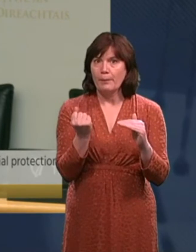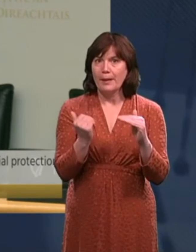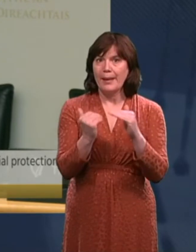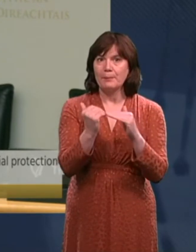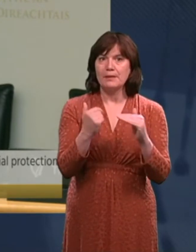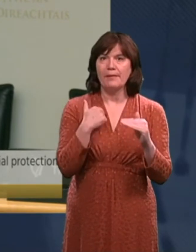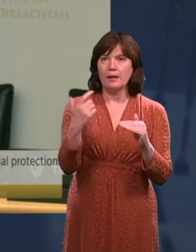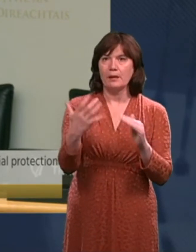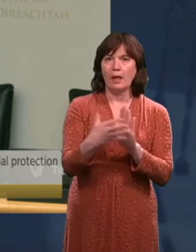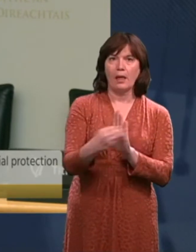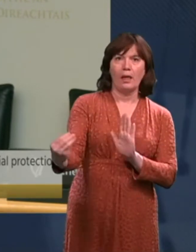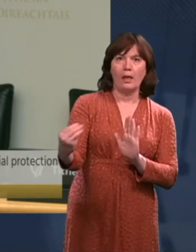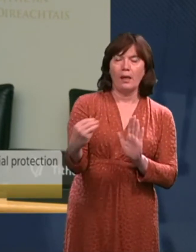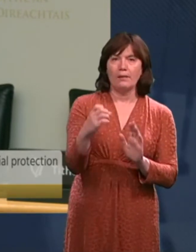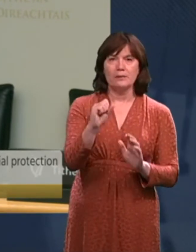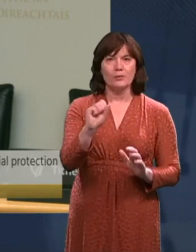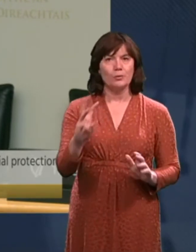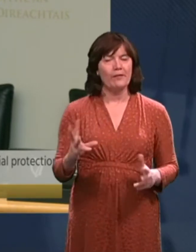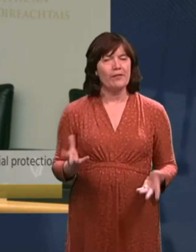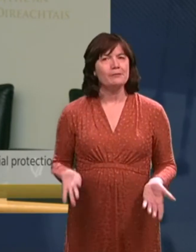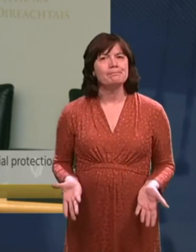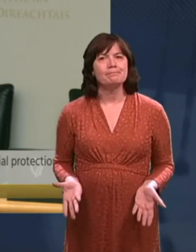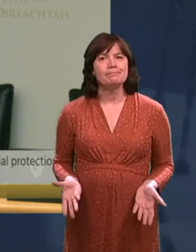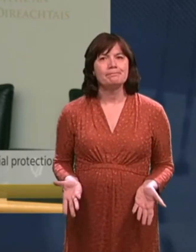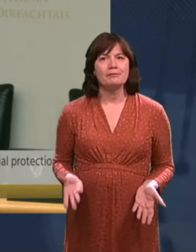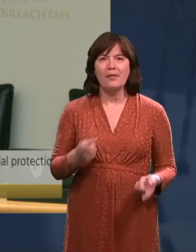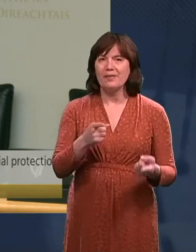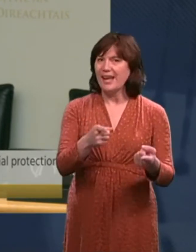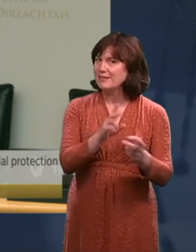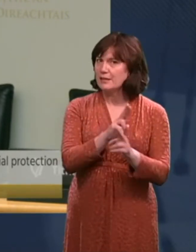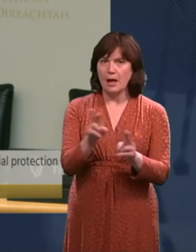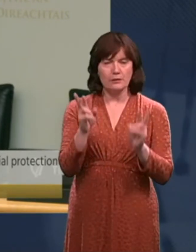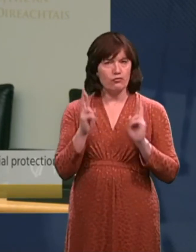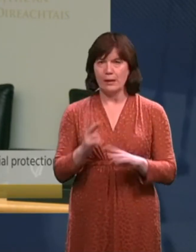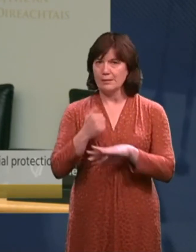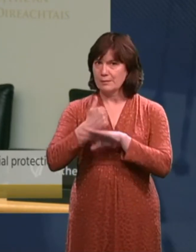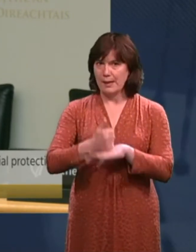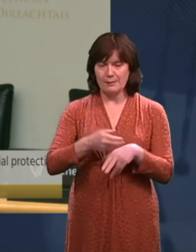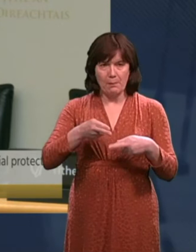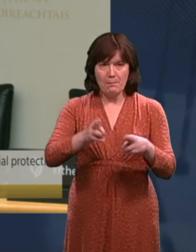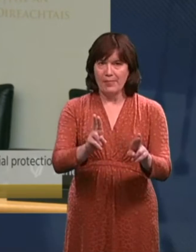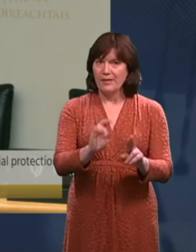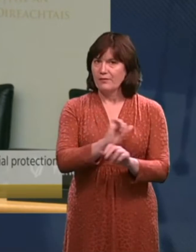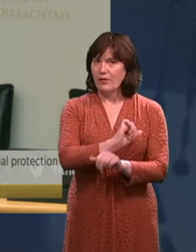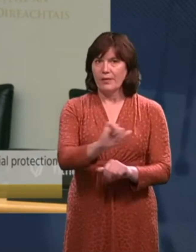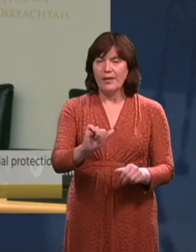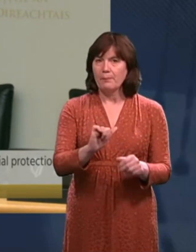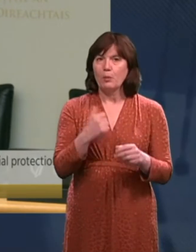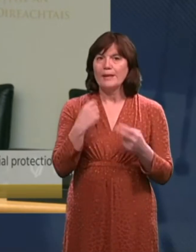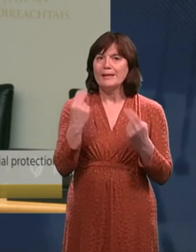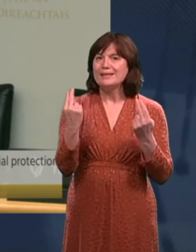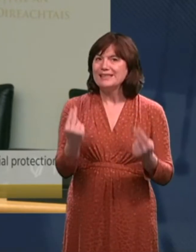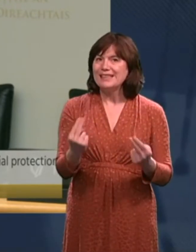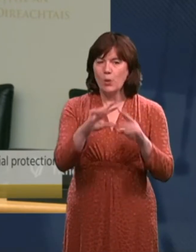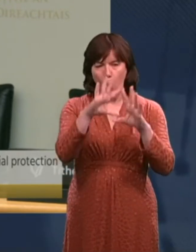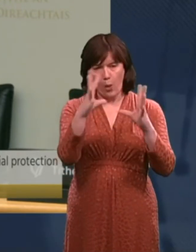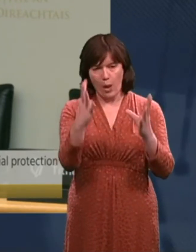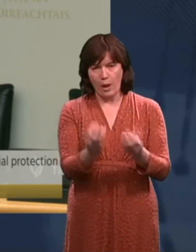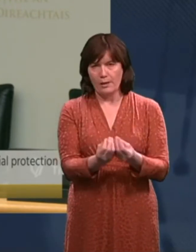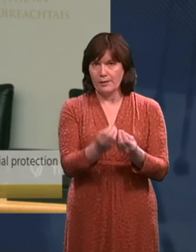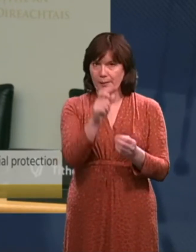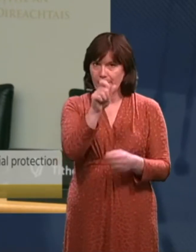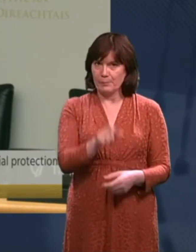of their supports. This is the opposite of a rights-based approach. We need a system that can holistically consider individuals and